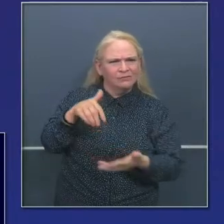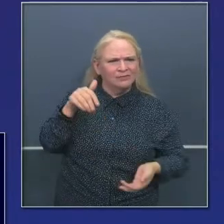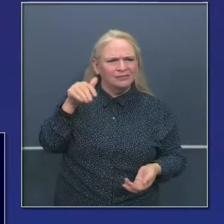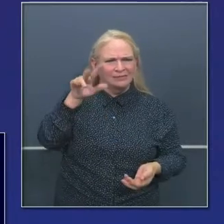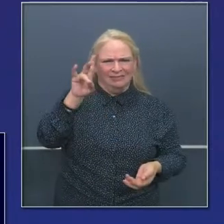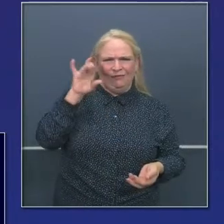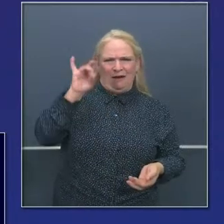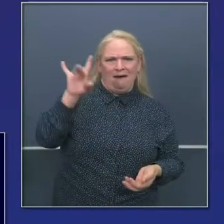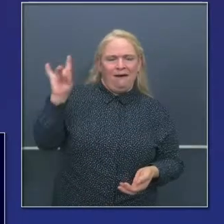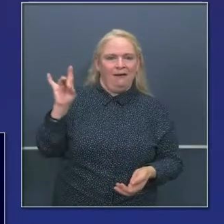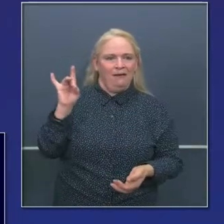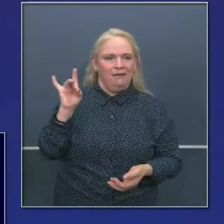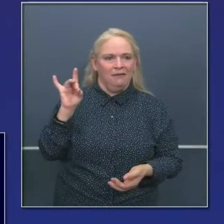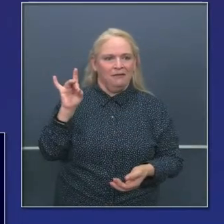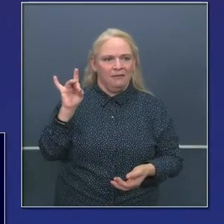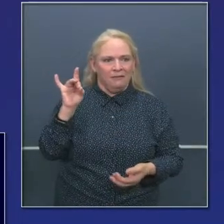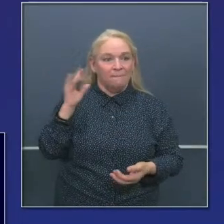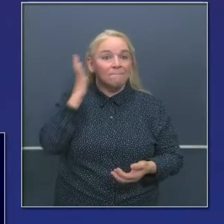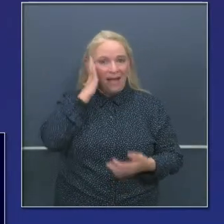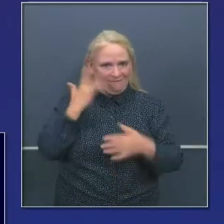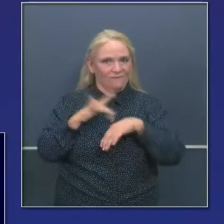10,788 total ICU beds,